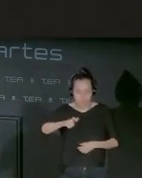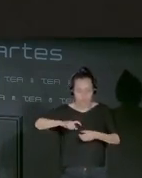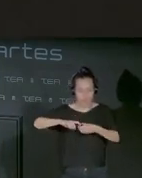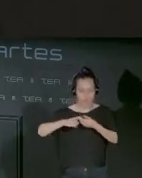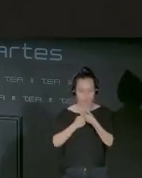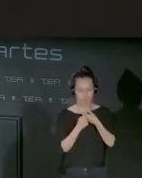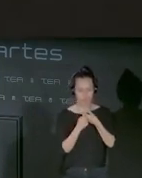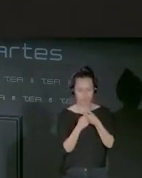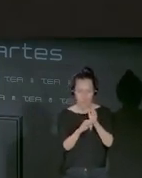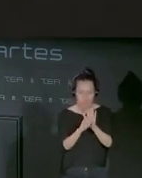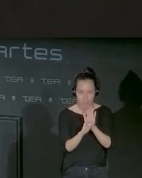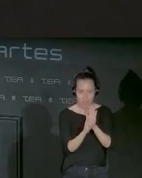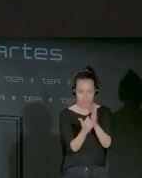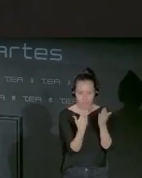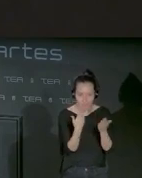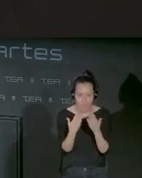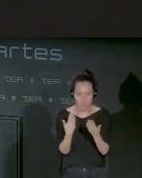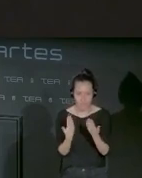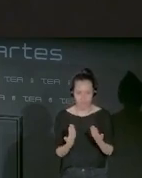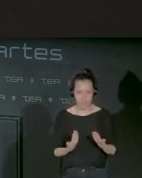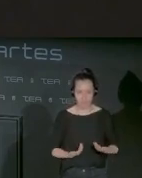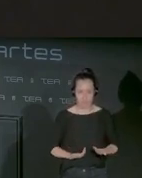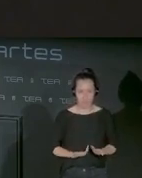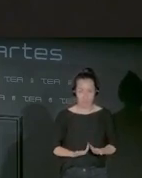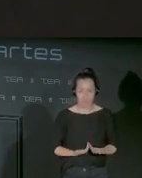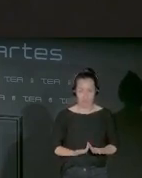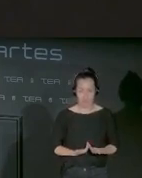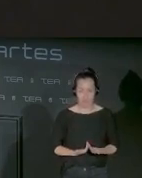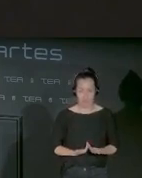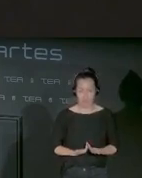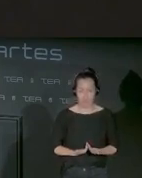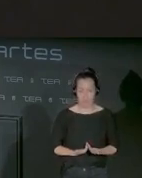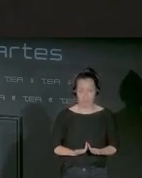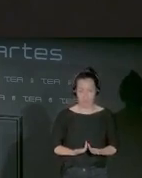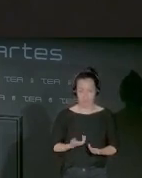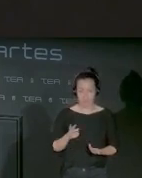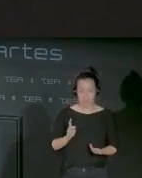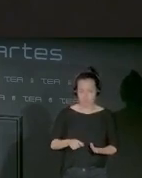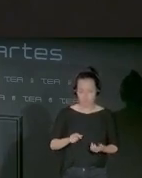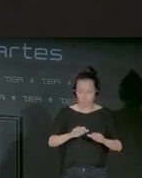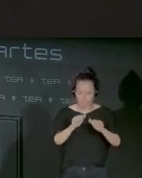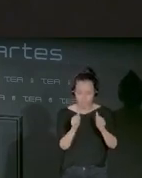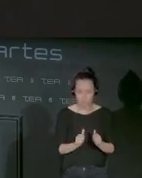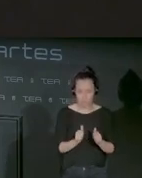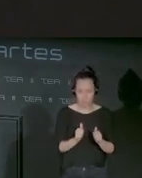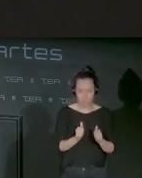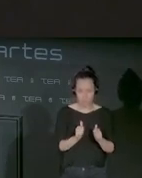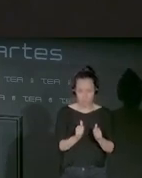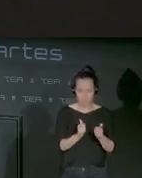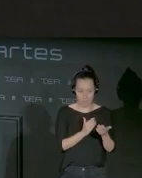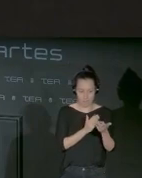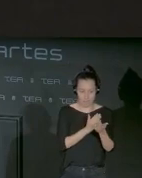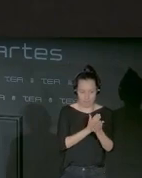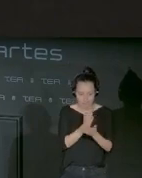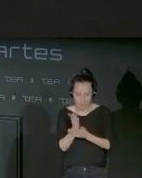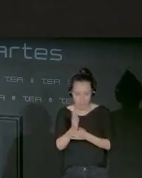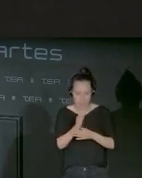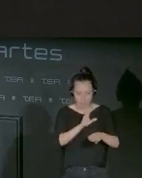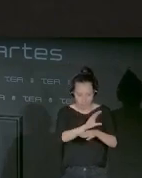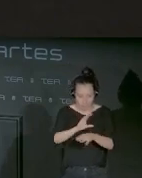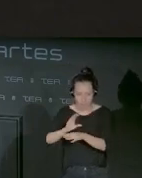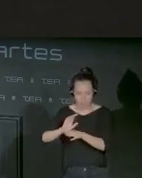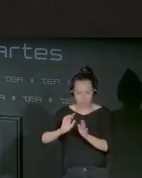difficult. Let's try to make it easier and just make a lot of time to explain it to them and take them by the hand and show them this is interesting for